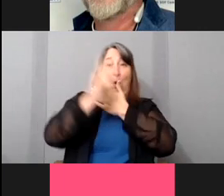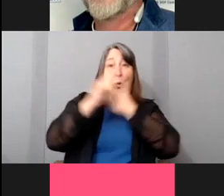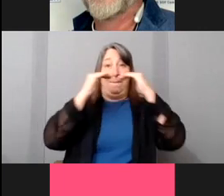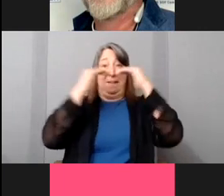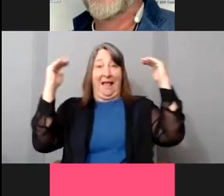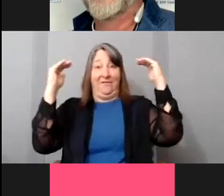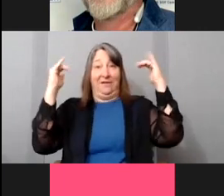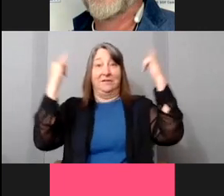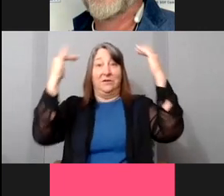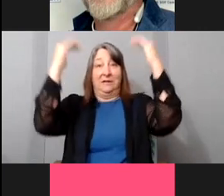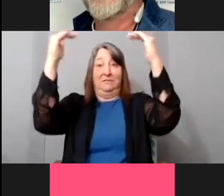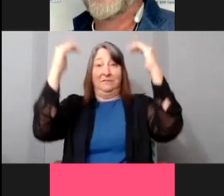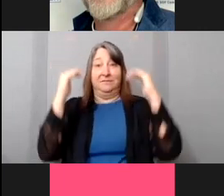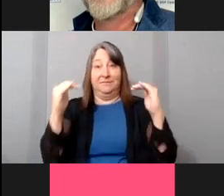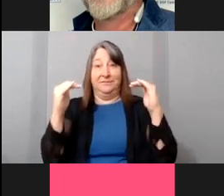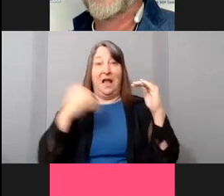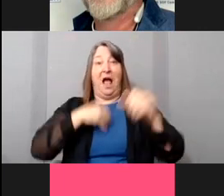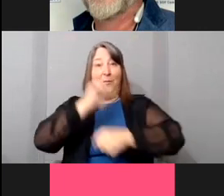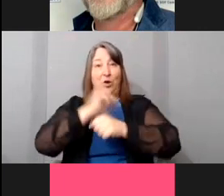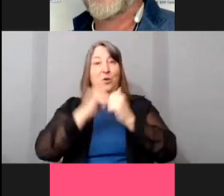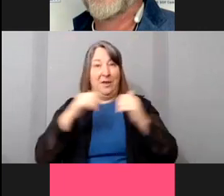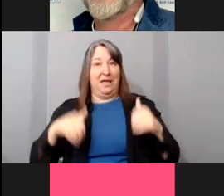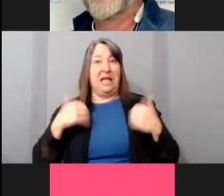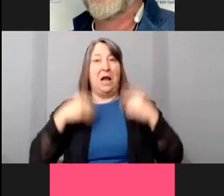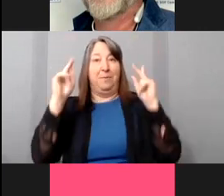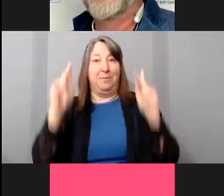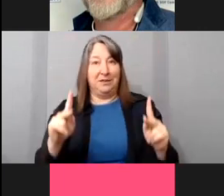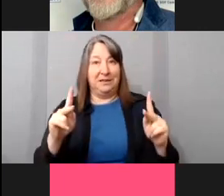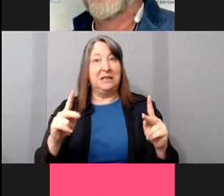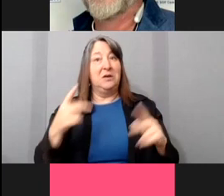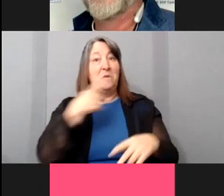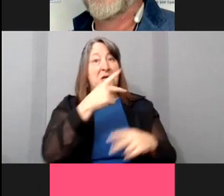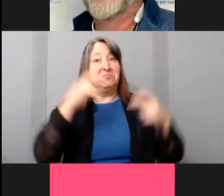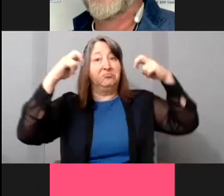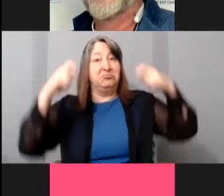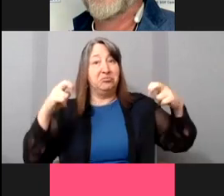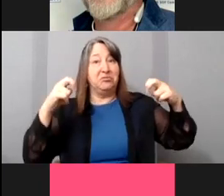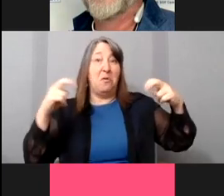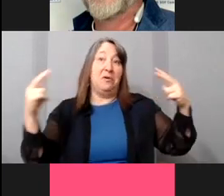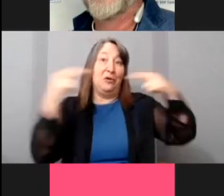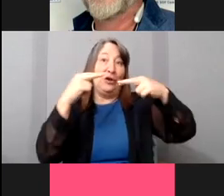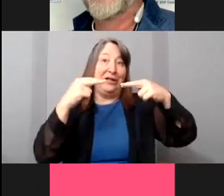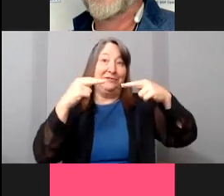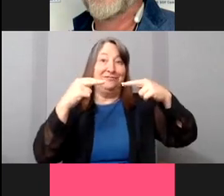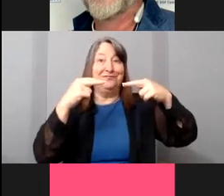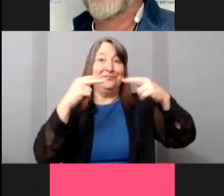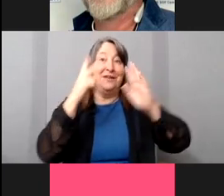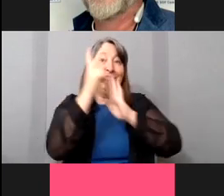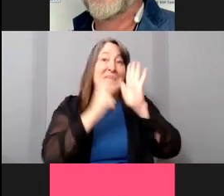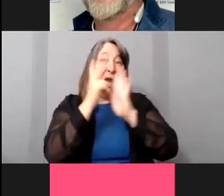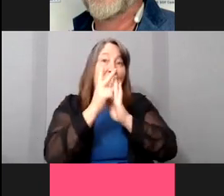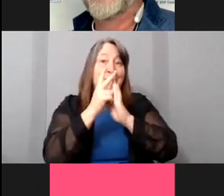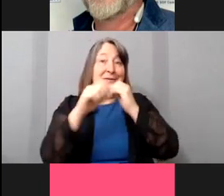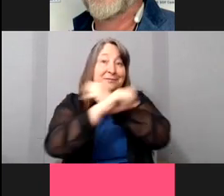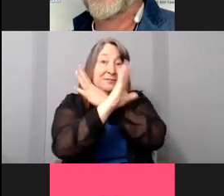to the I'm working with a young person and I'm sitting across a table or looking at them on a screen. What am I bringing to the